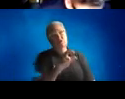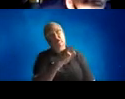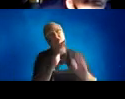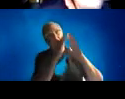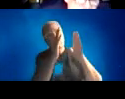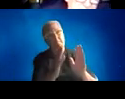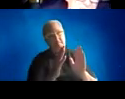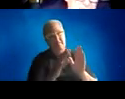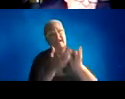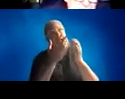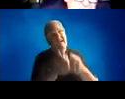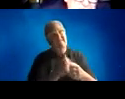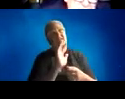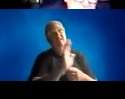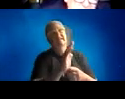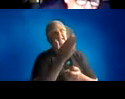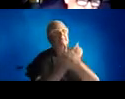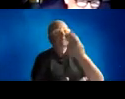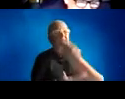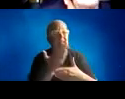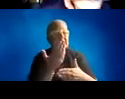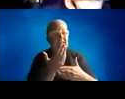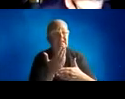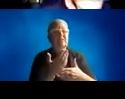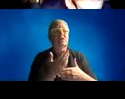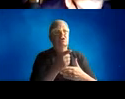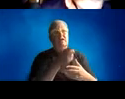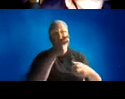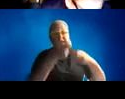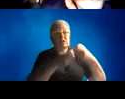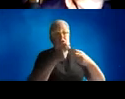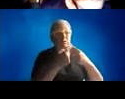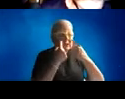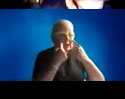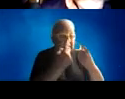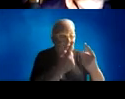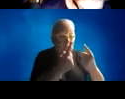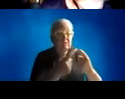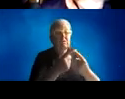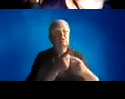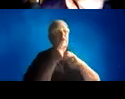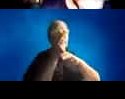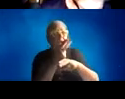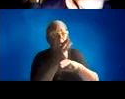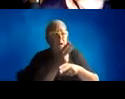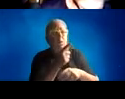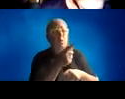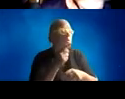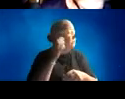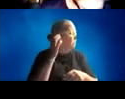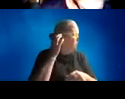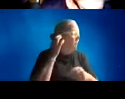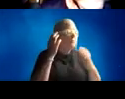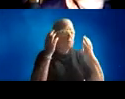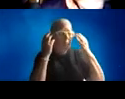disability. If they have issues with hearing, seeing, self-care, walking, remembering, or are visually impaired, and then